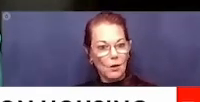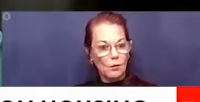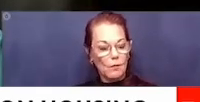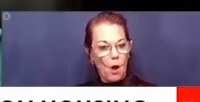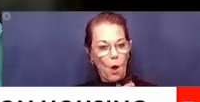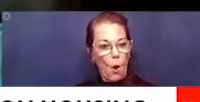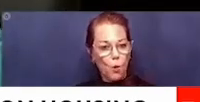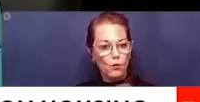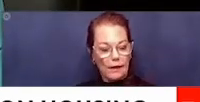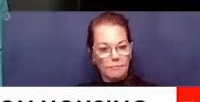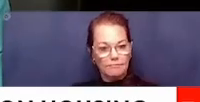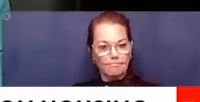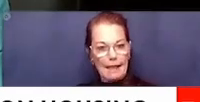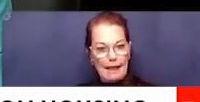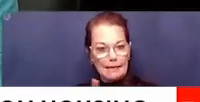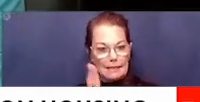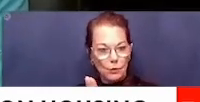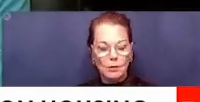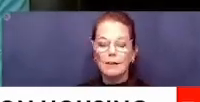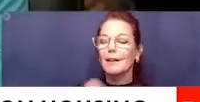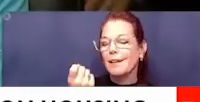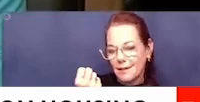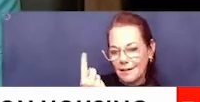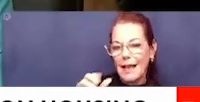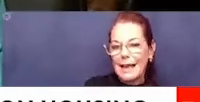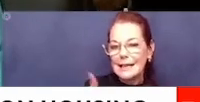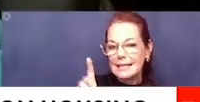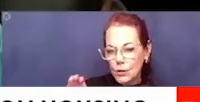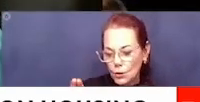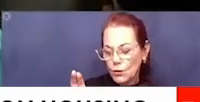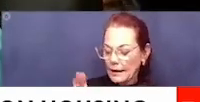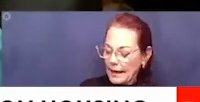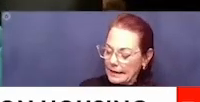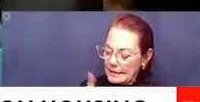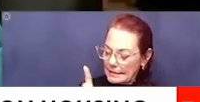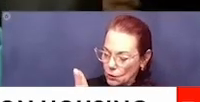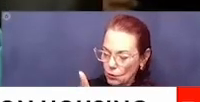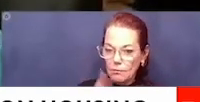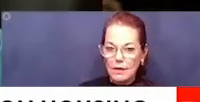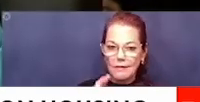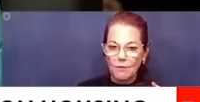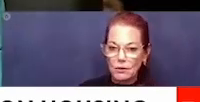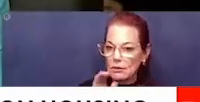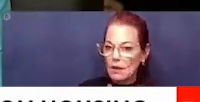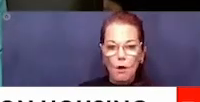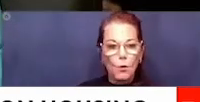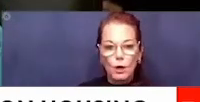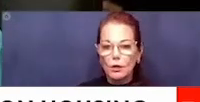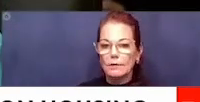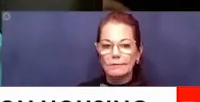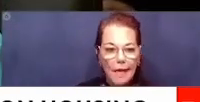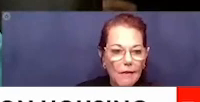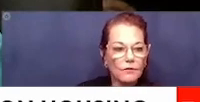place. I get it. ADUs and conversions may not work everywhere. Every community's